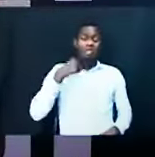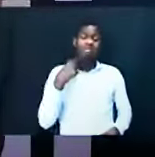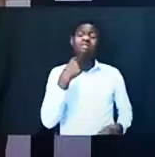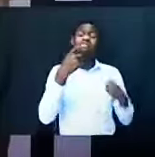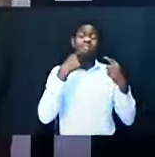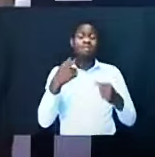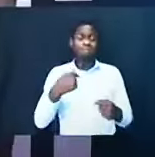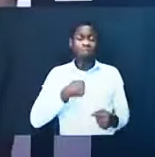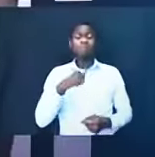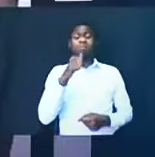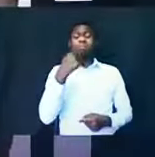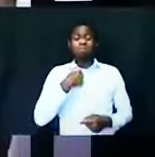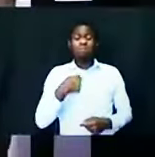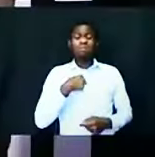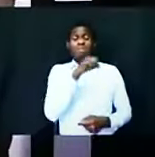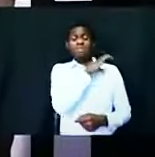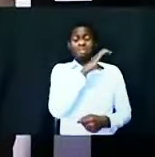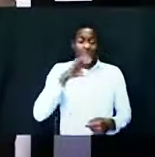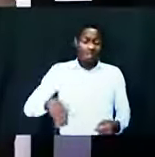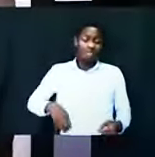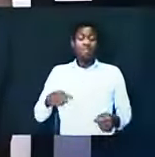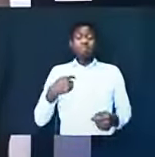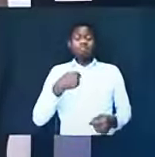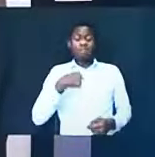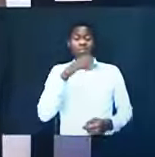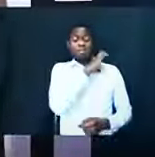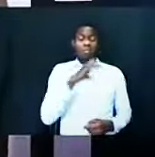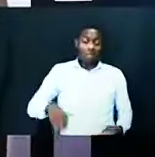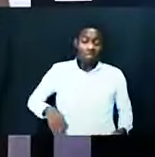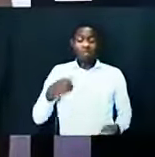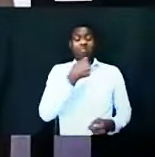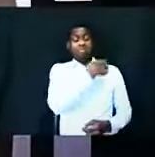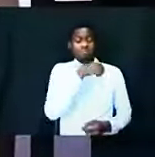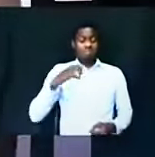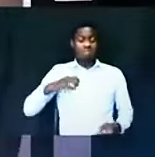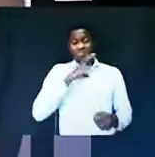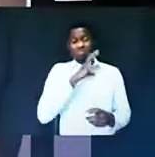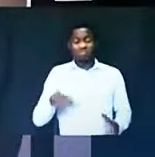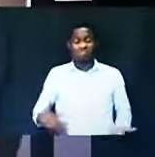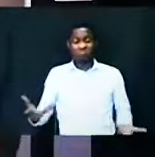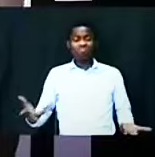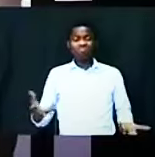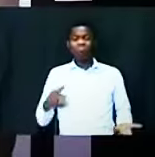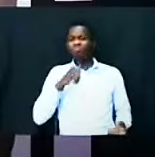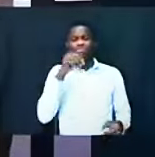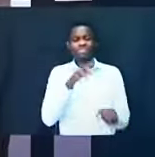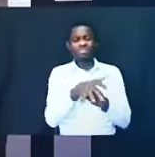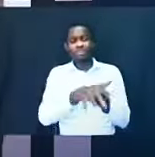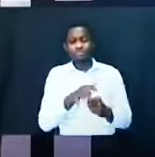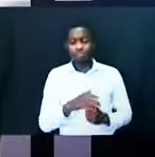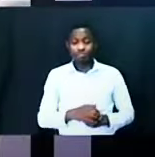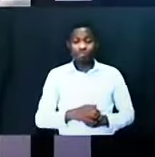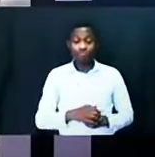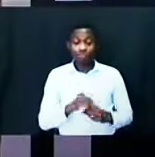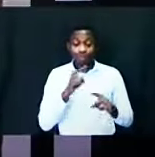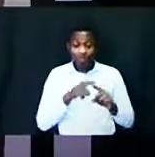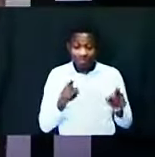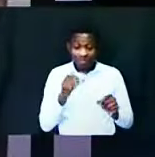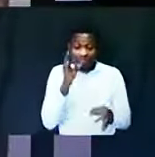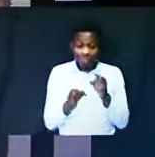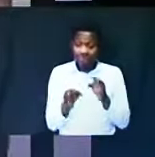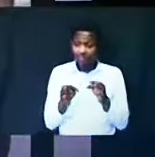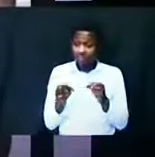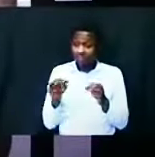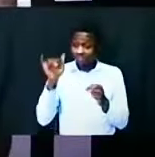If the same spirit that raised Jesus from dead dwells in you, if the same spirit